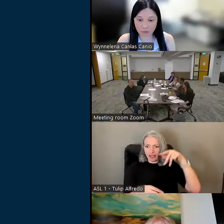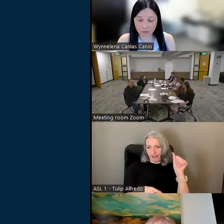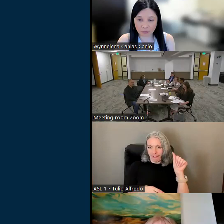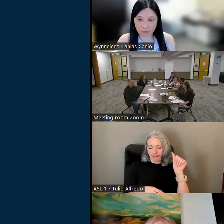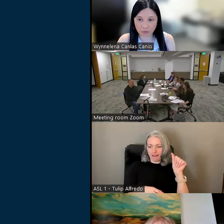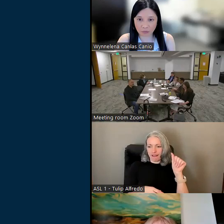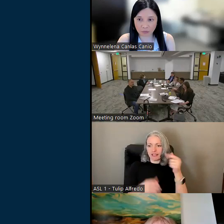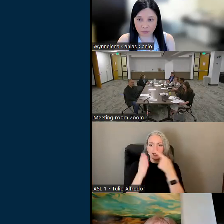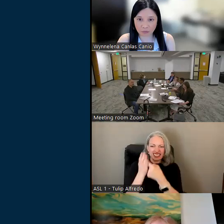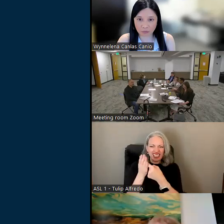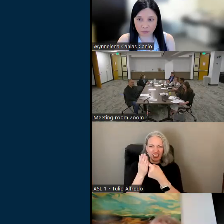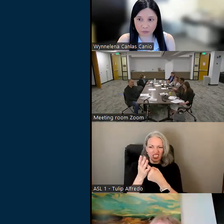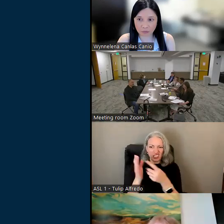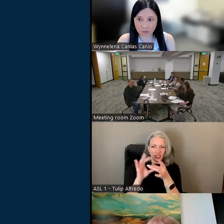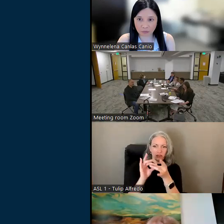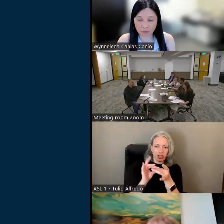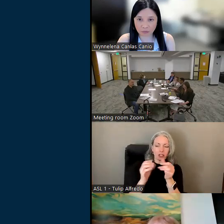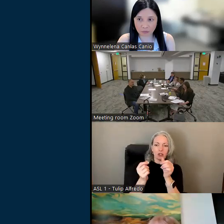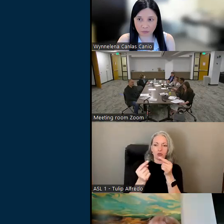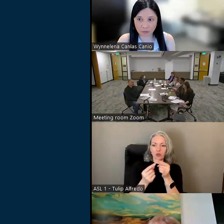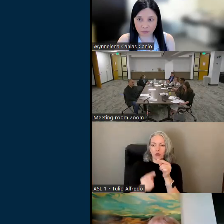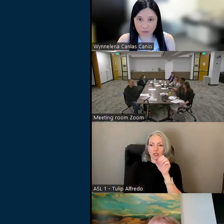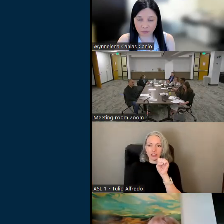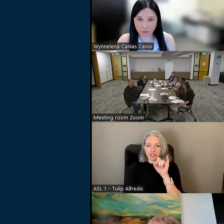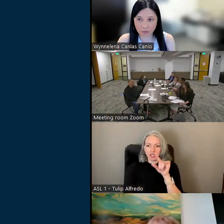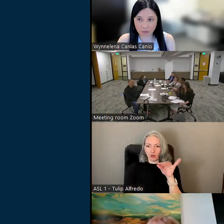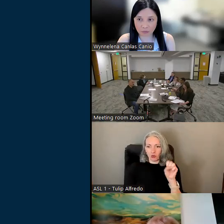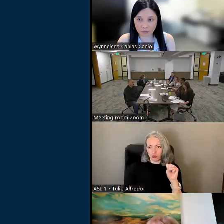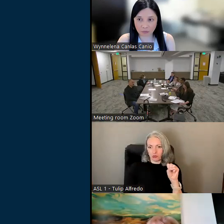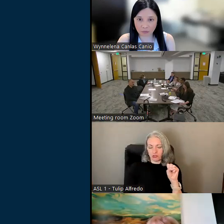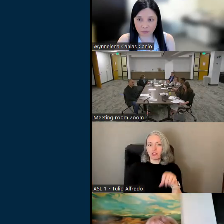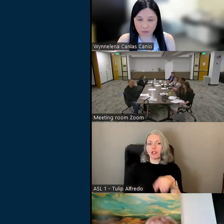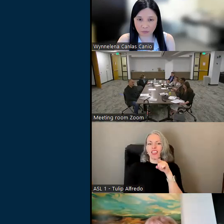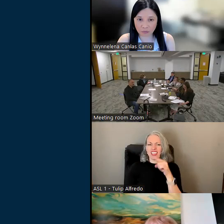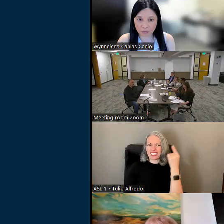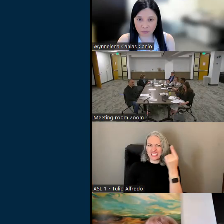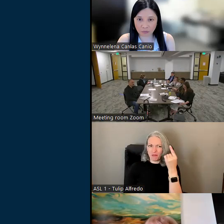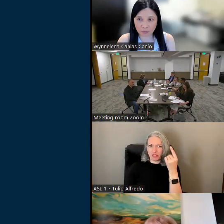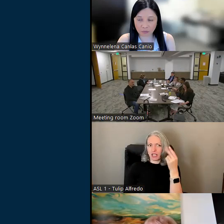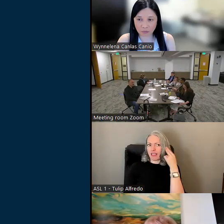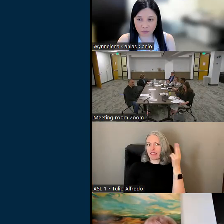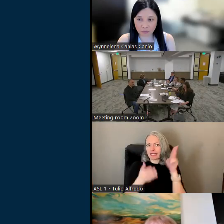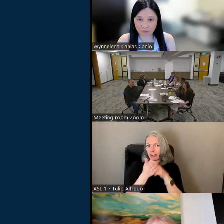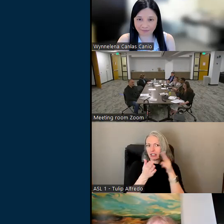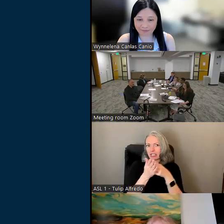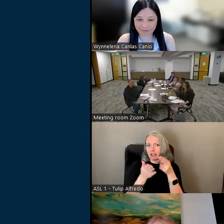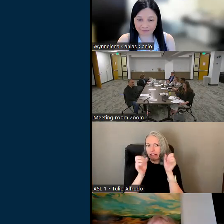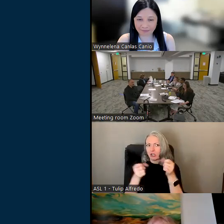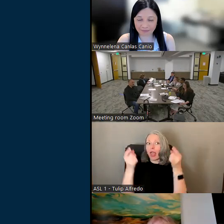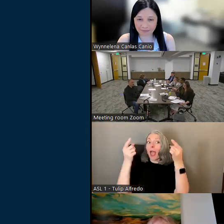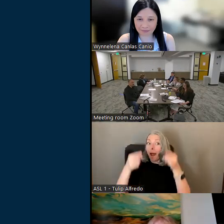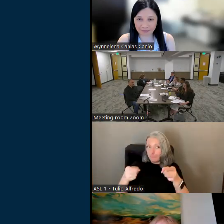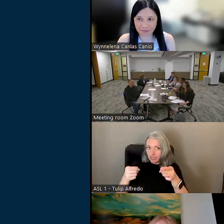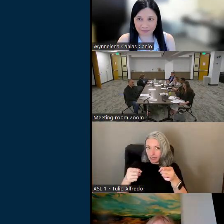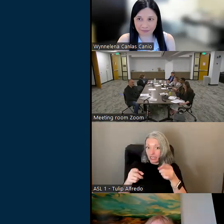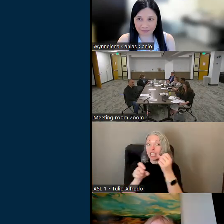to silos with the DD. That just seems like something the secretary could just make happen. Like, I don't know that we